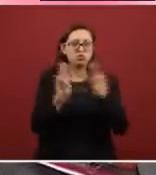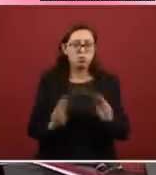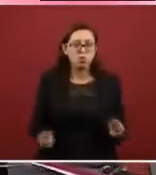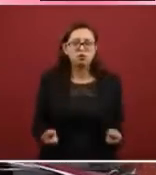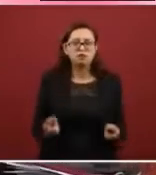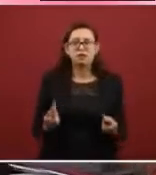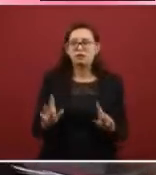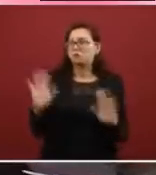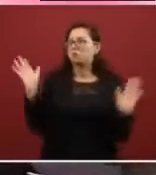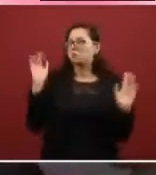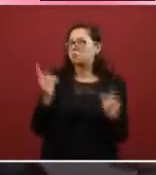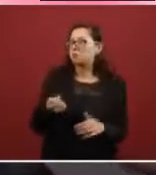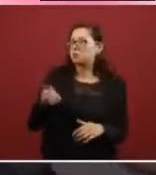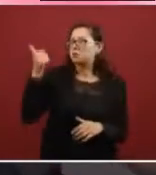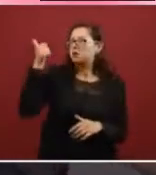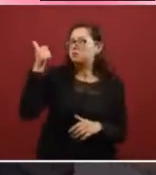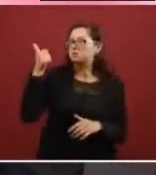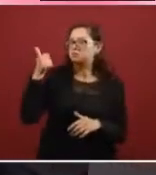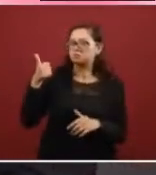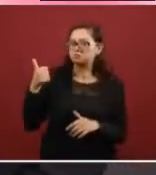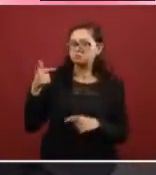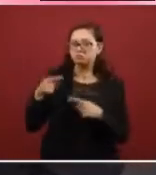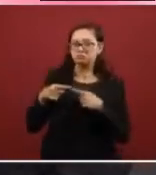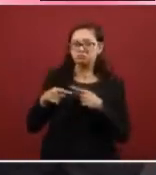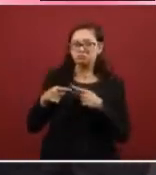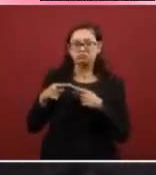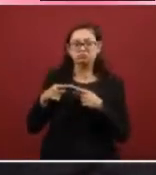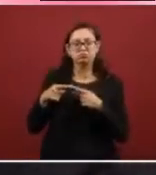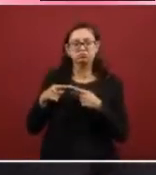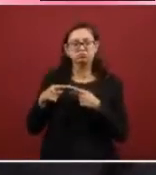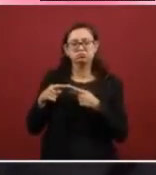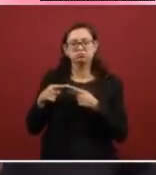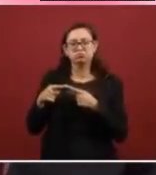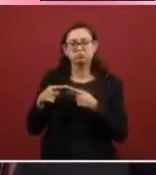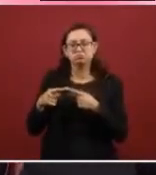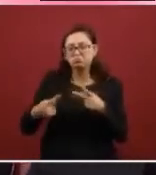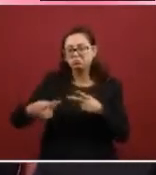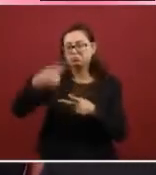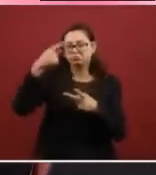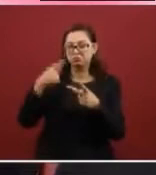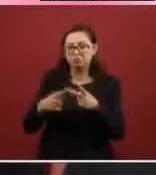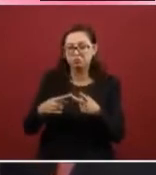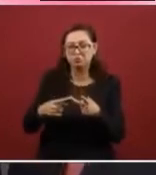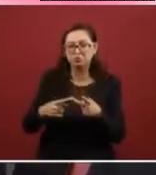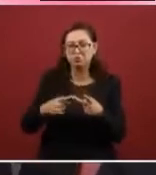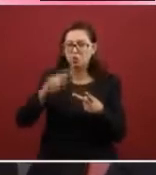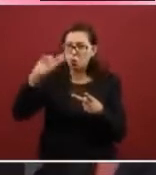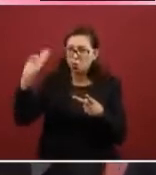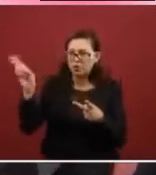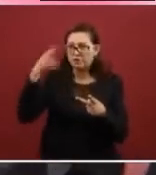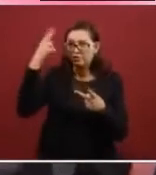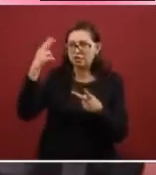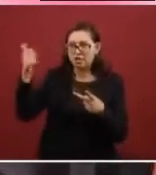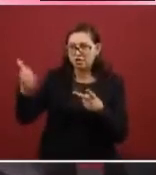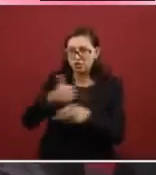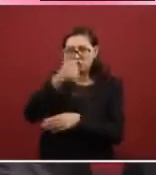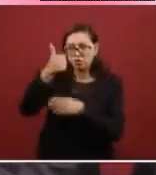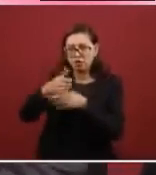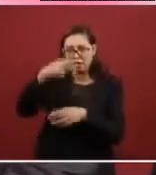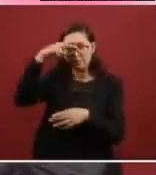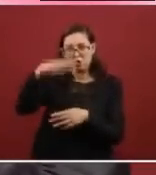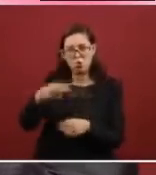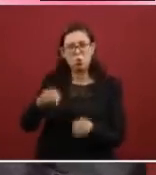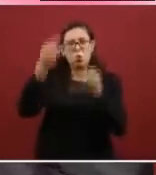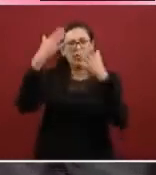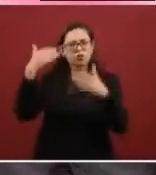Hasta until que se creó la Universidad de la Ciudad de México. Transcurrieron until they made más de 20 años.